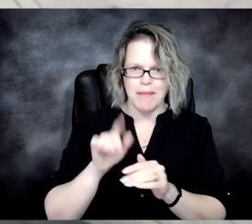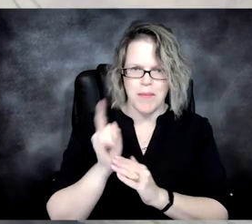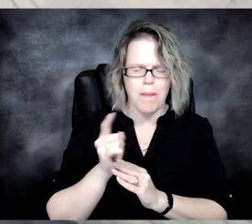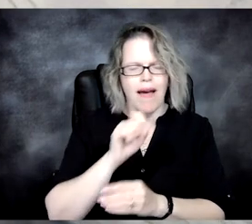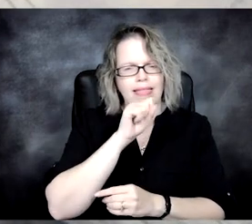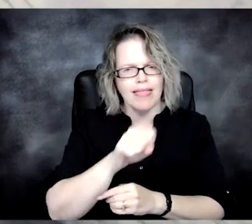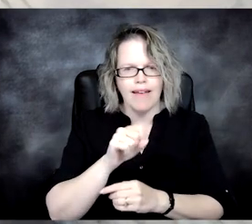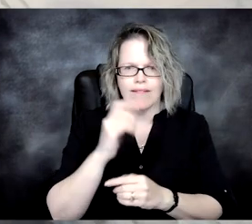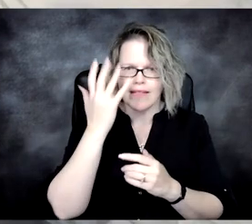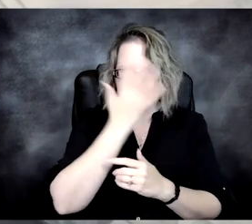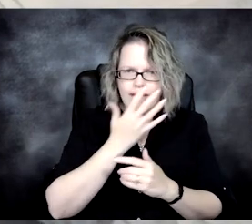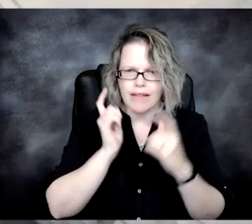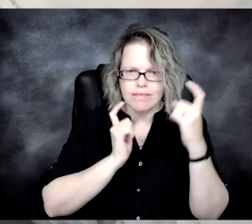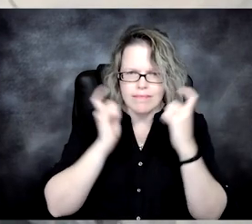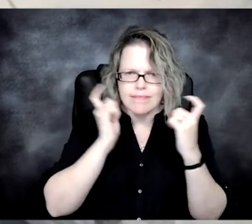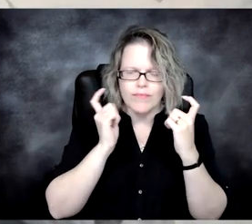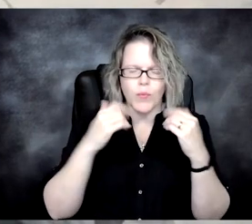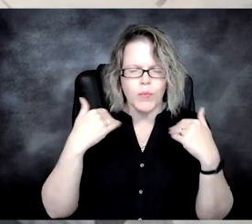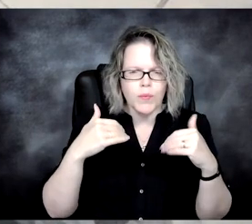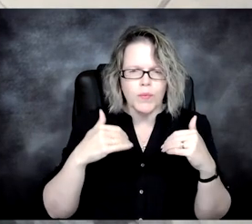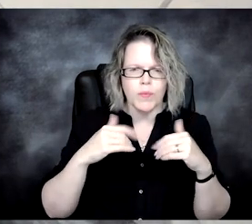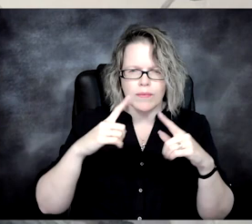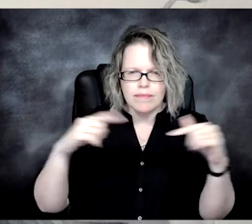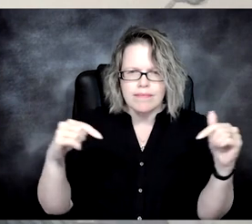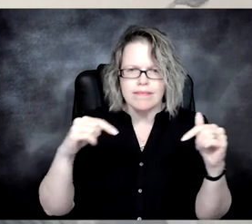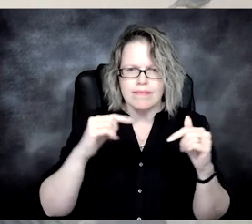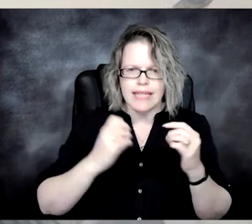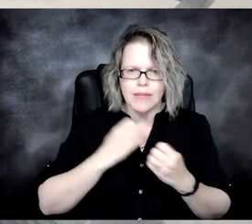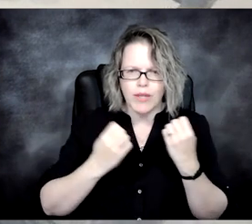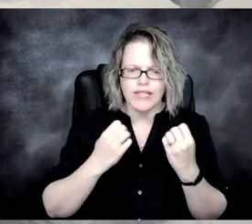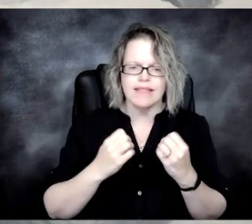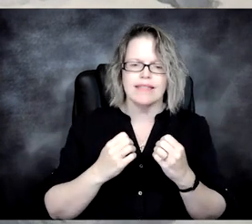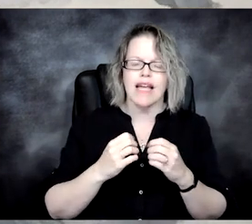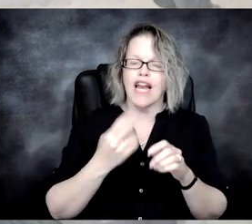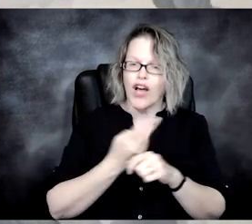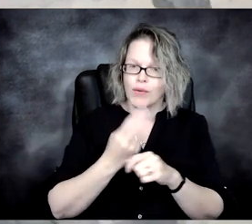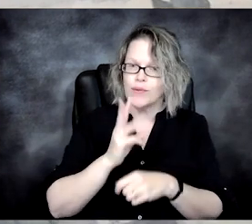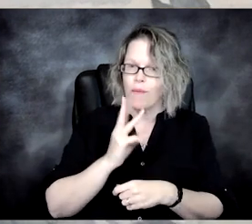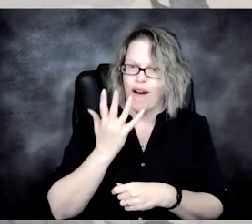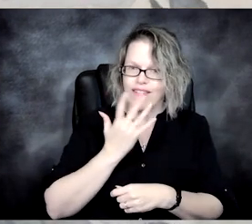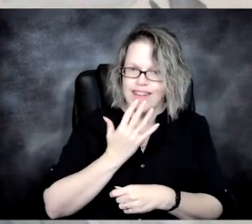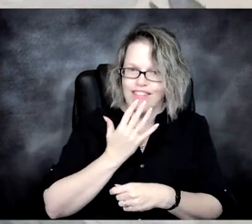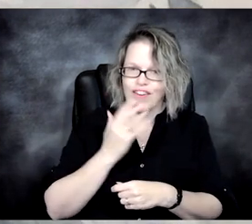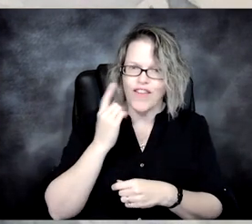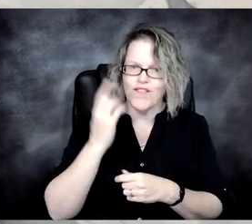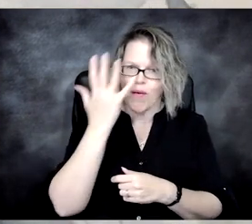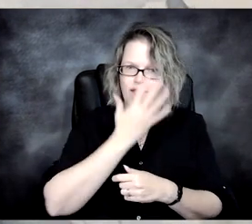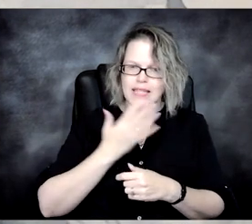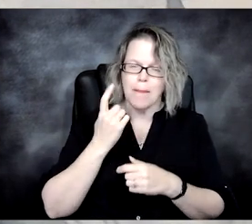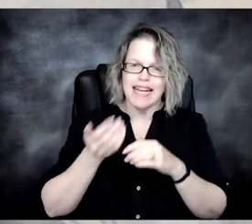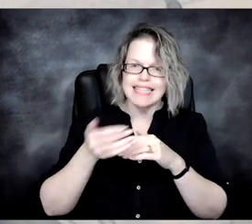that people have in their face and their facial expressions, and I always choose watercolor when portraying human faces because the layers and